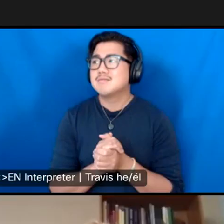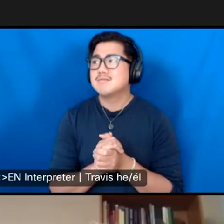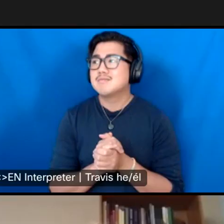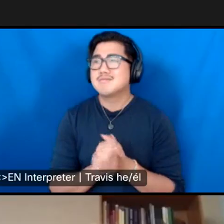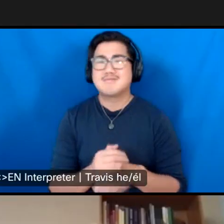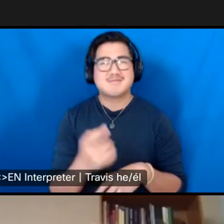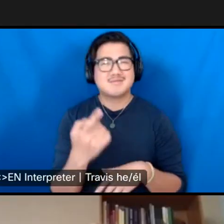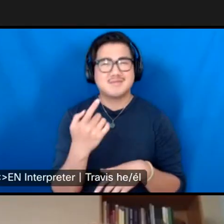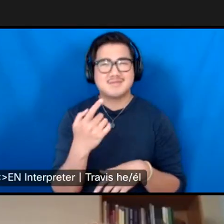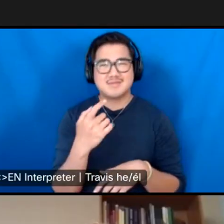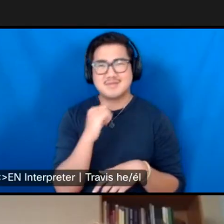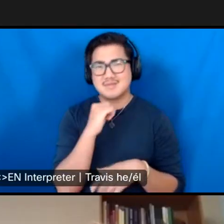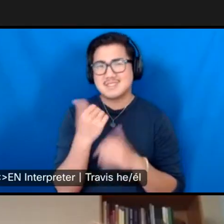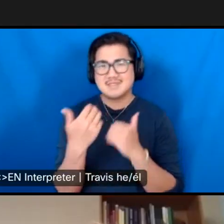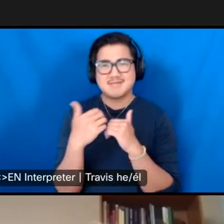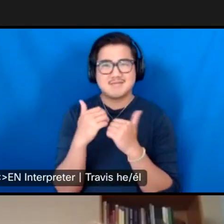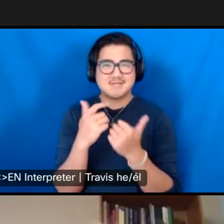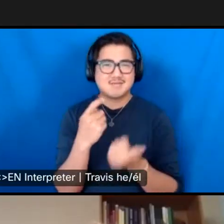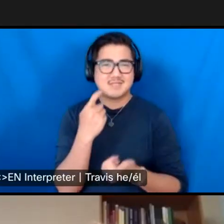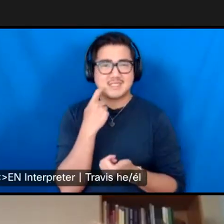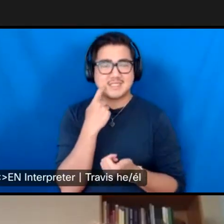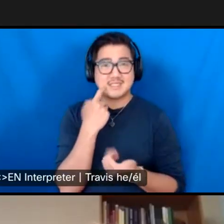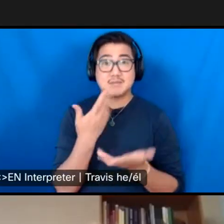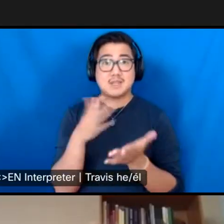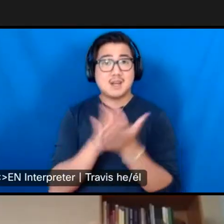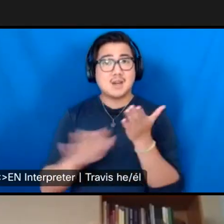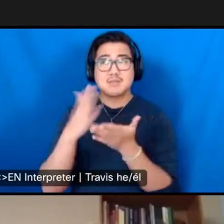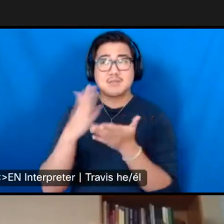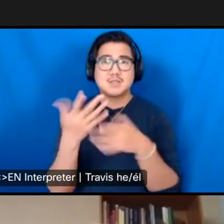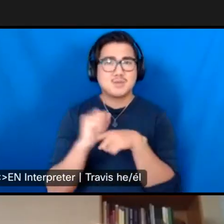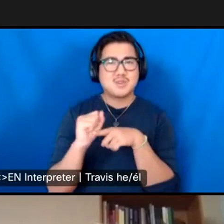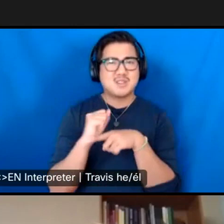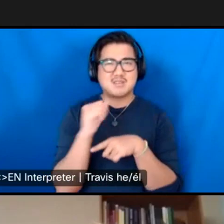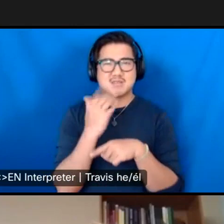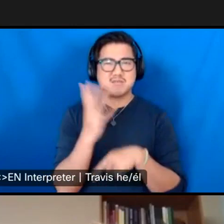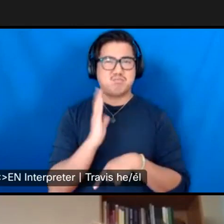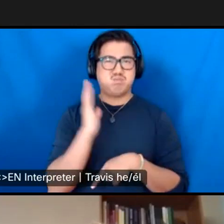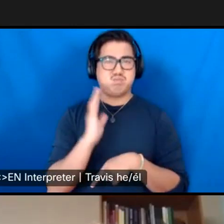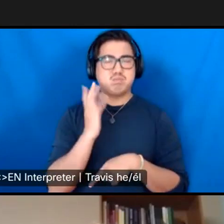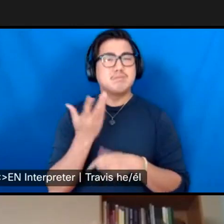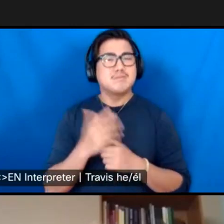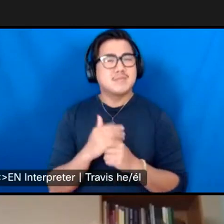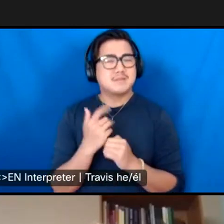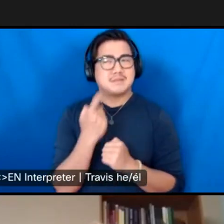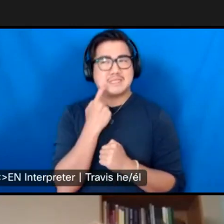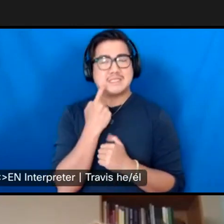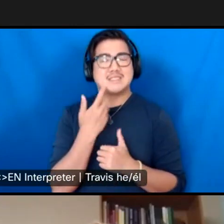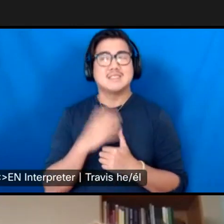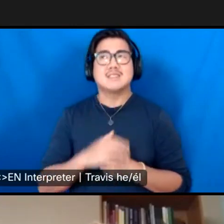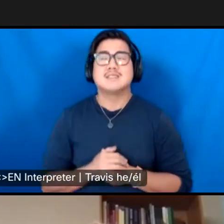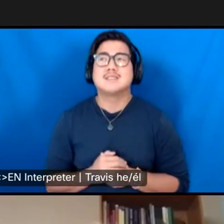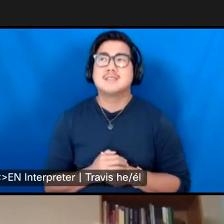and my training journey and educational journey, um, to have